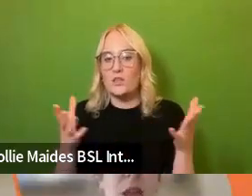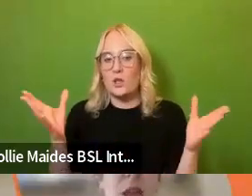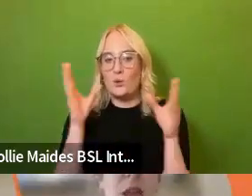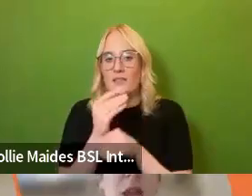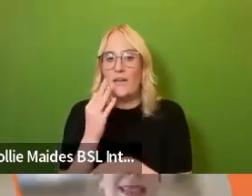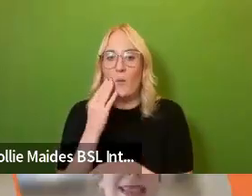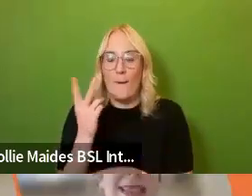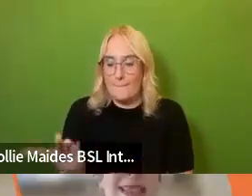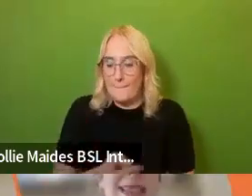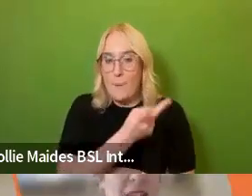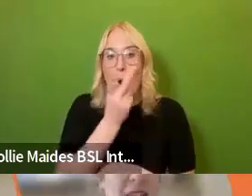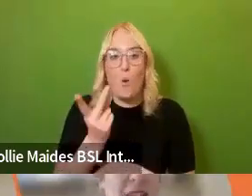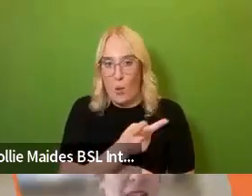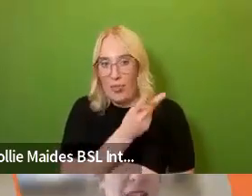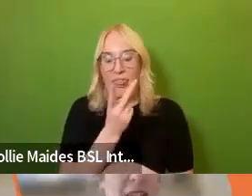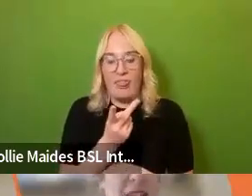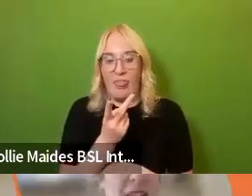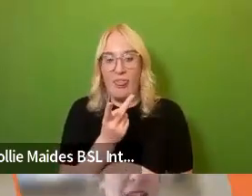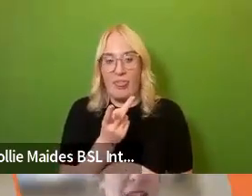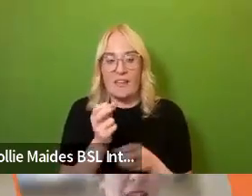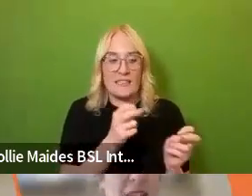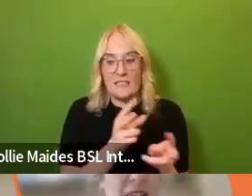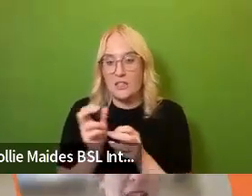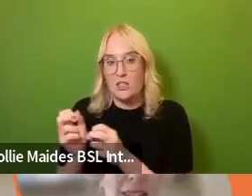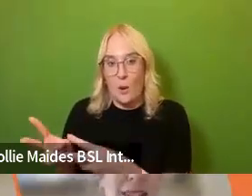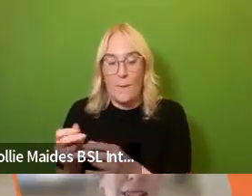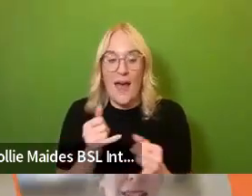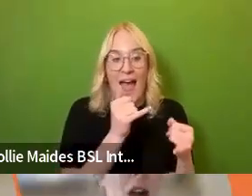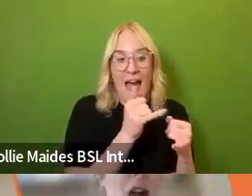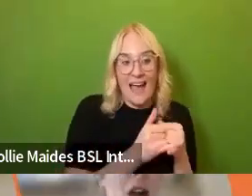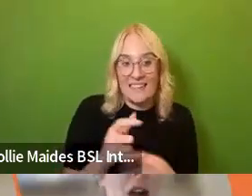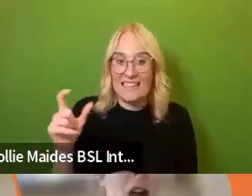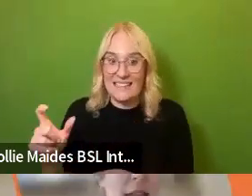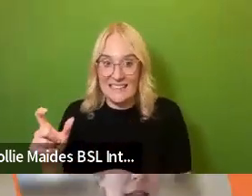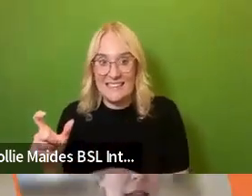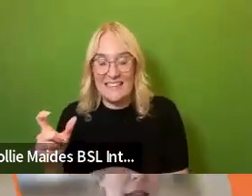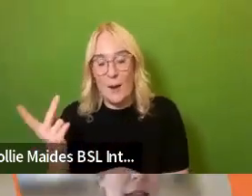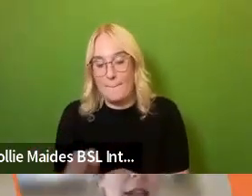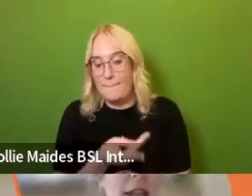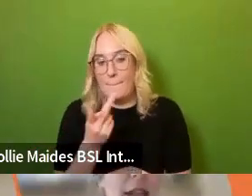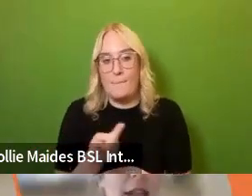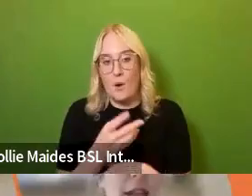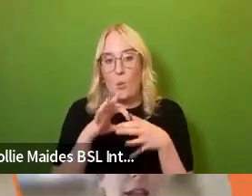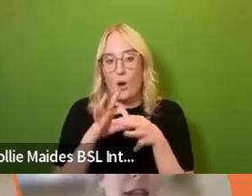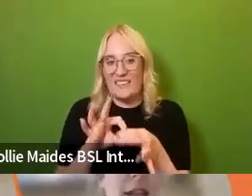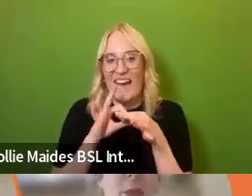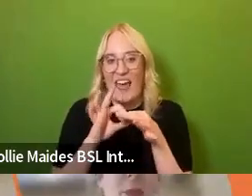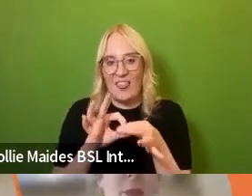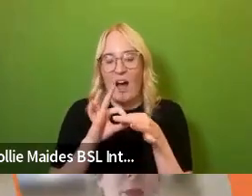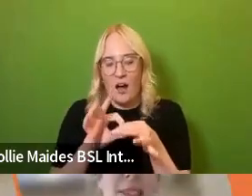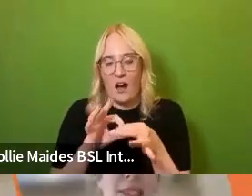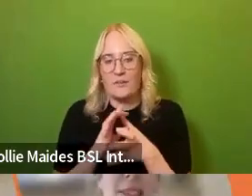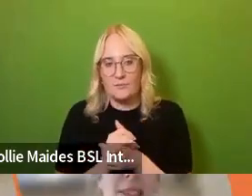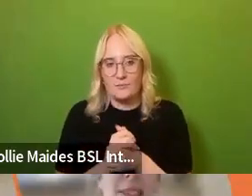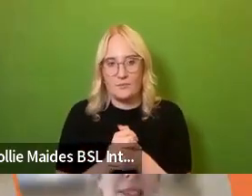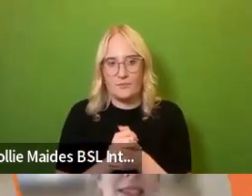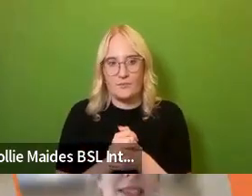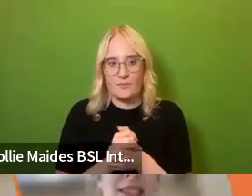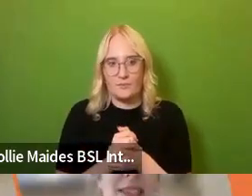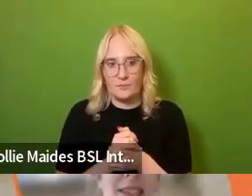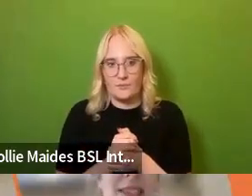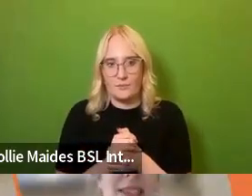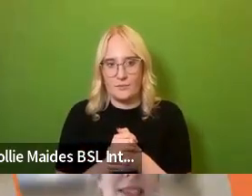together, when sleep pressure, so process S, is high, and alertness, process C,